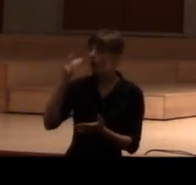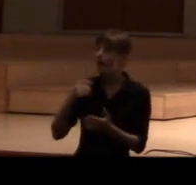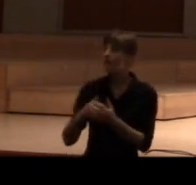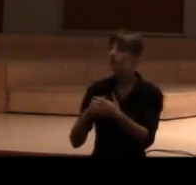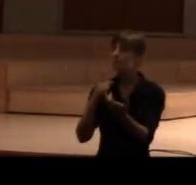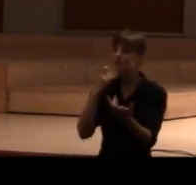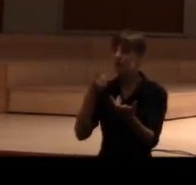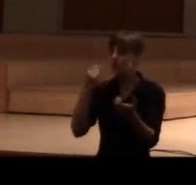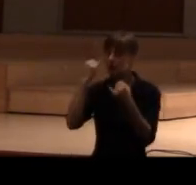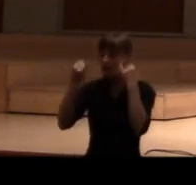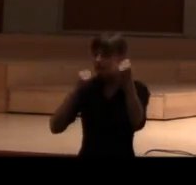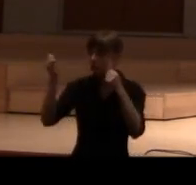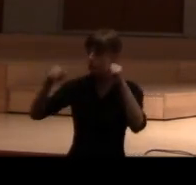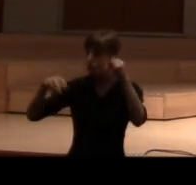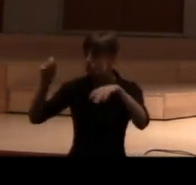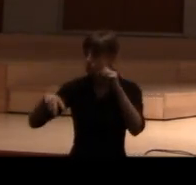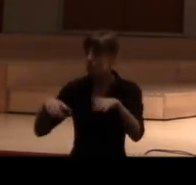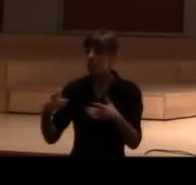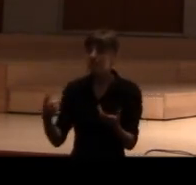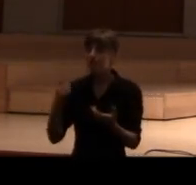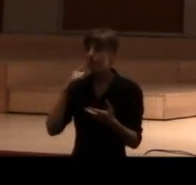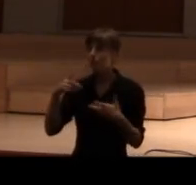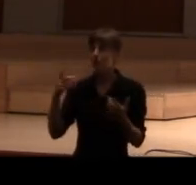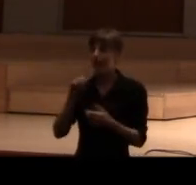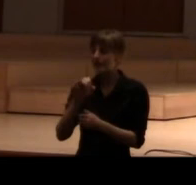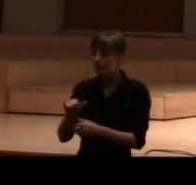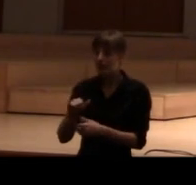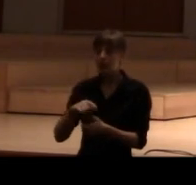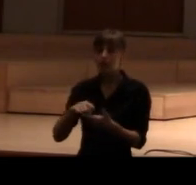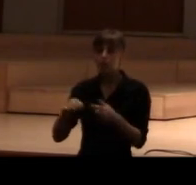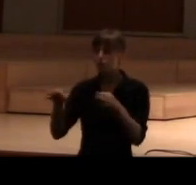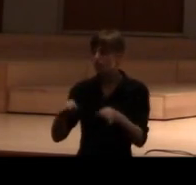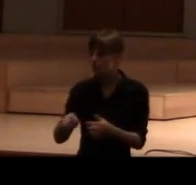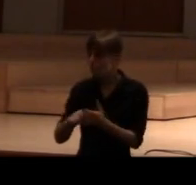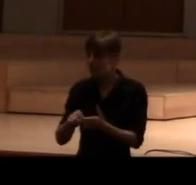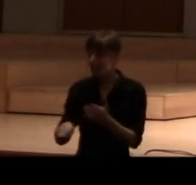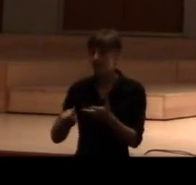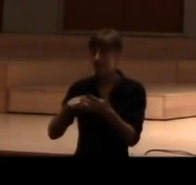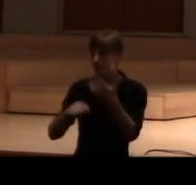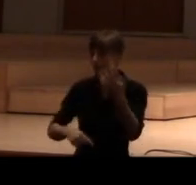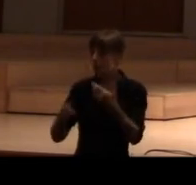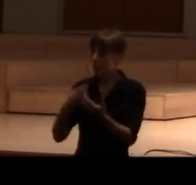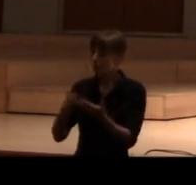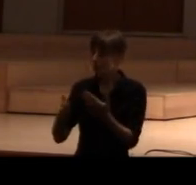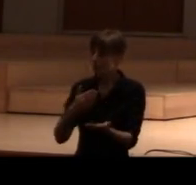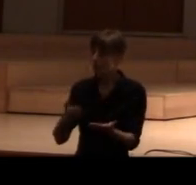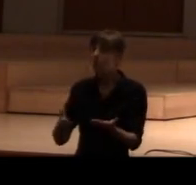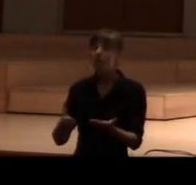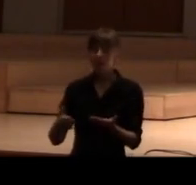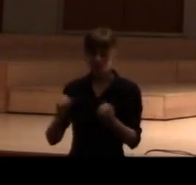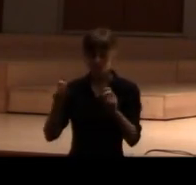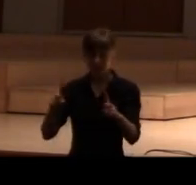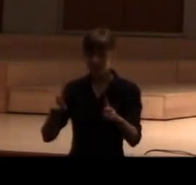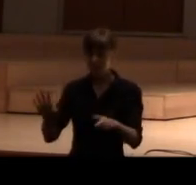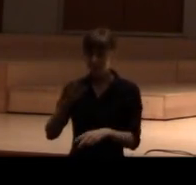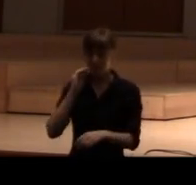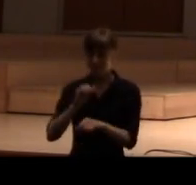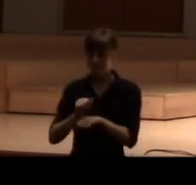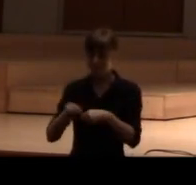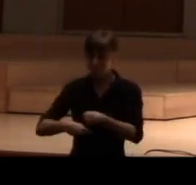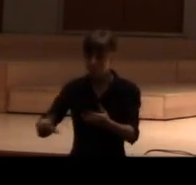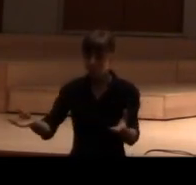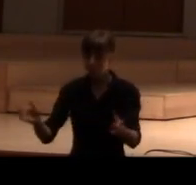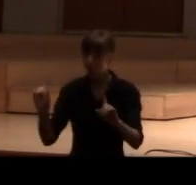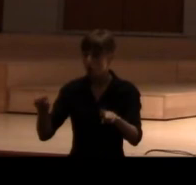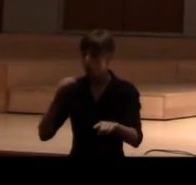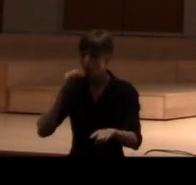writing, or essay, or whatever it is, and point B, where it's, okay, here's your assignment, go home and do this, or do